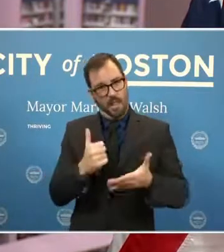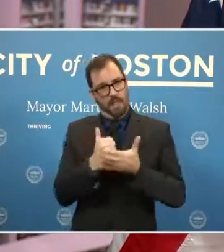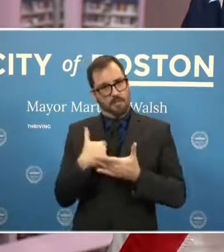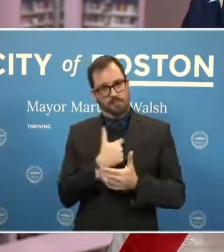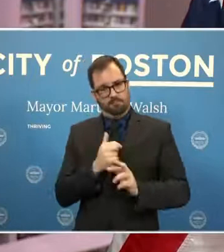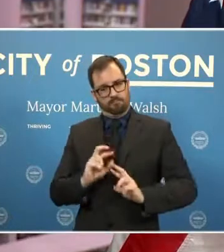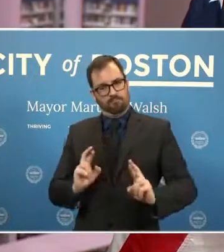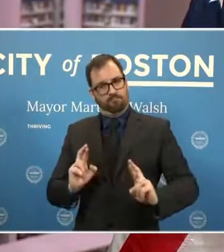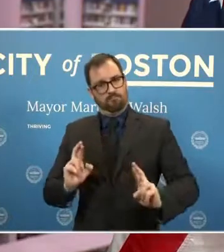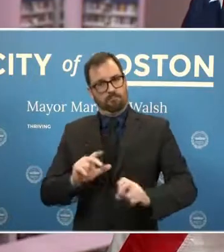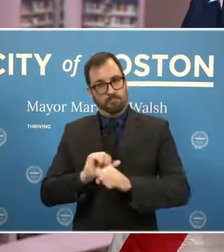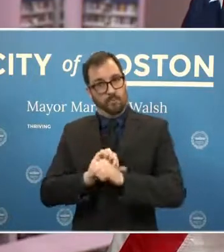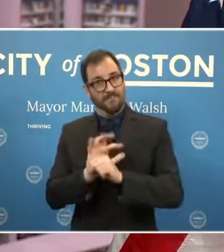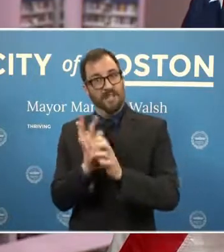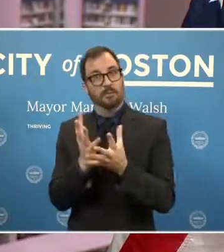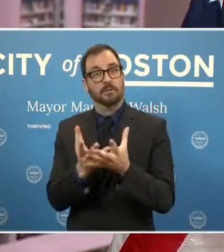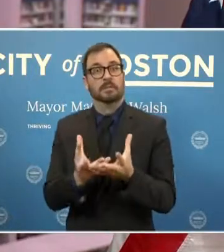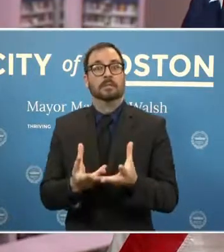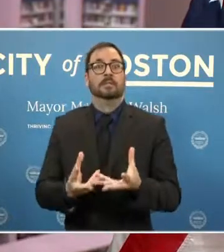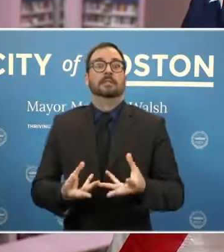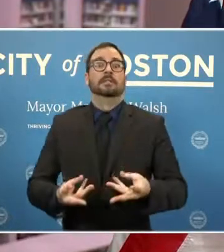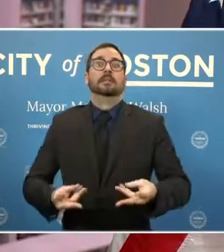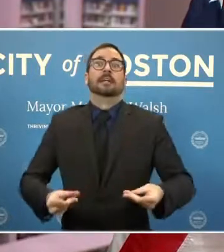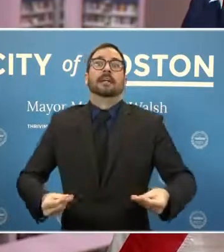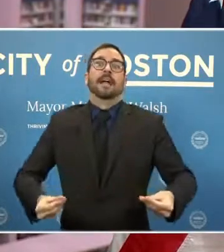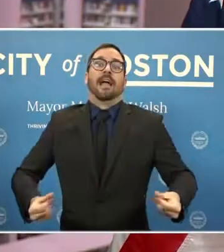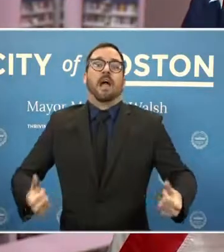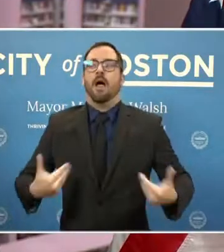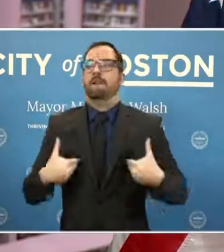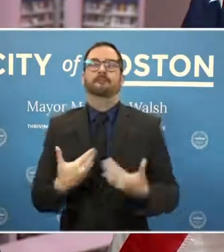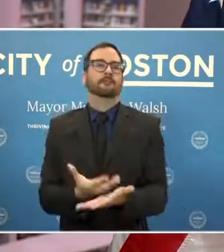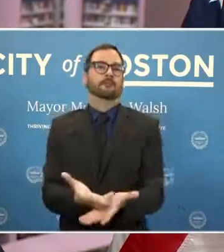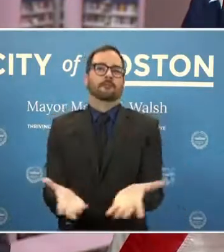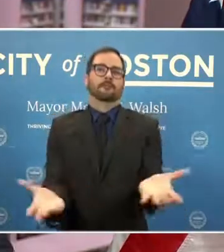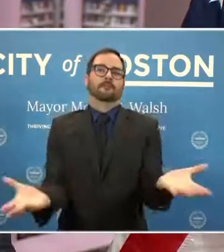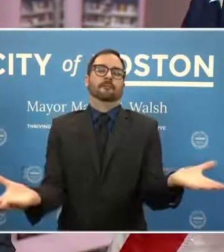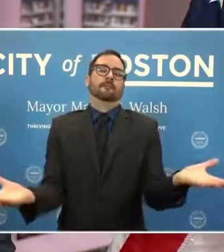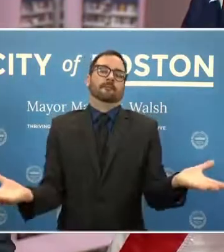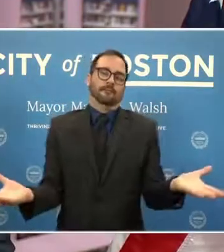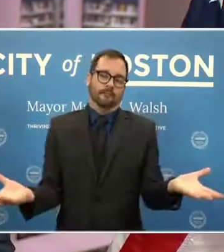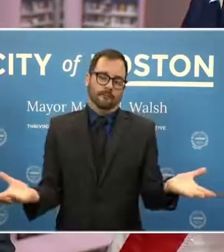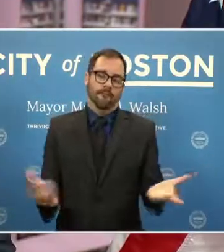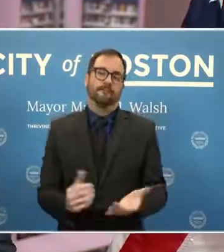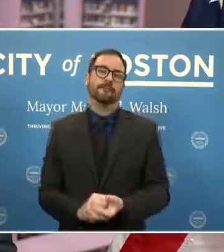voice into our democracy, and build the future together.